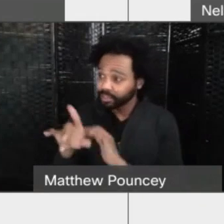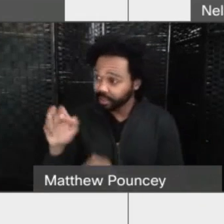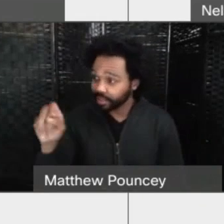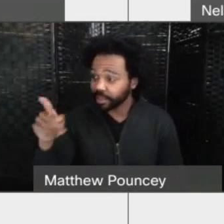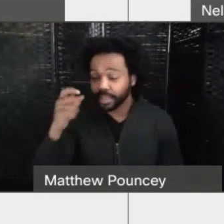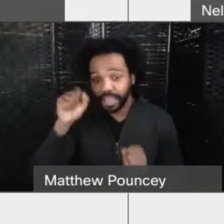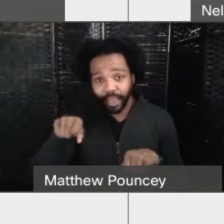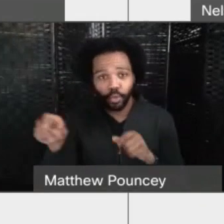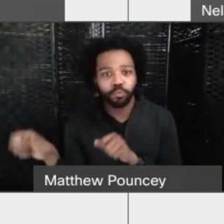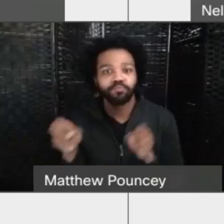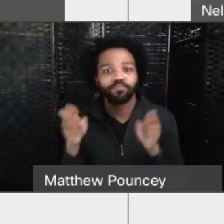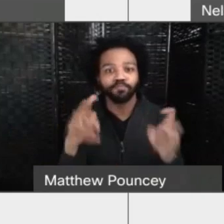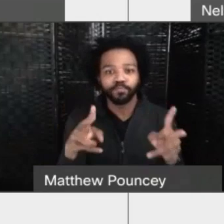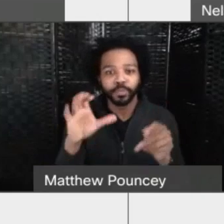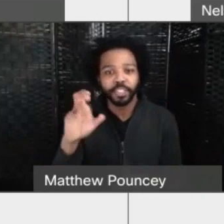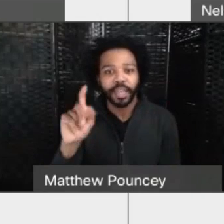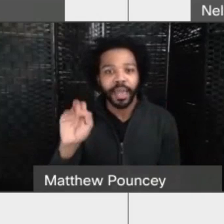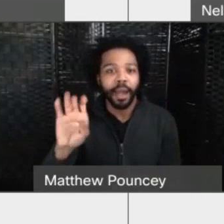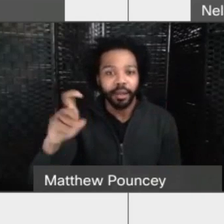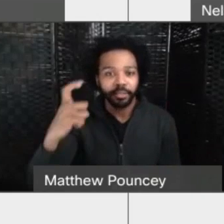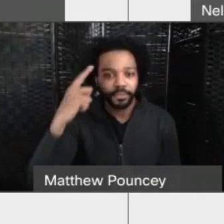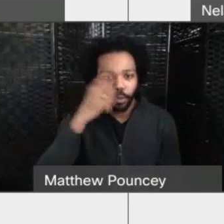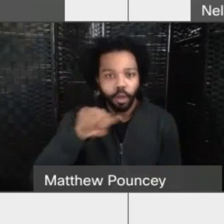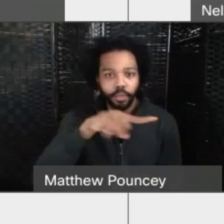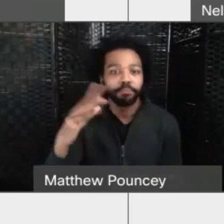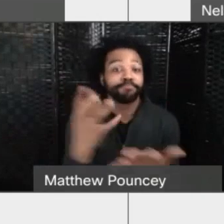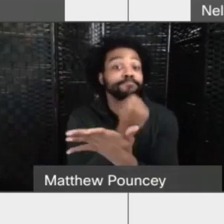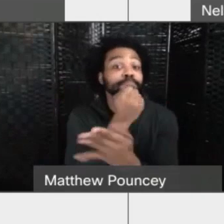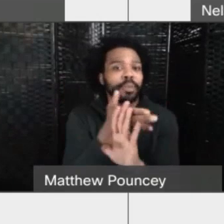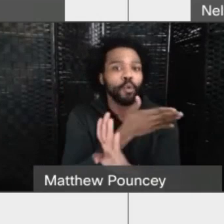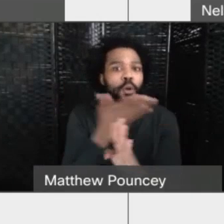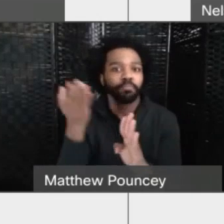put it in the chat box just for everyone before we sign off.